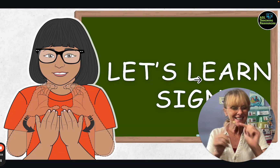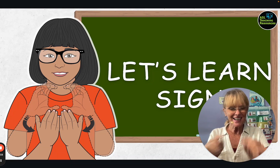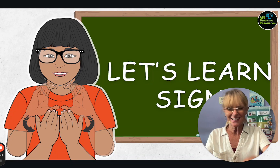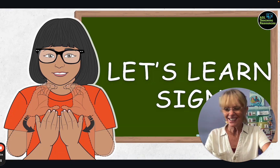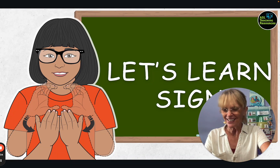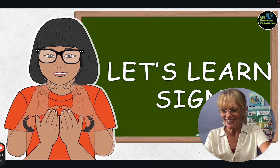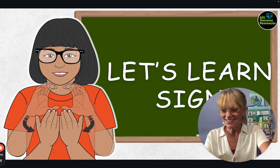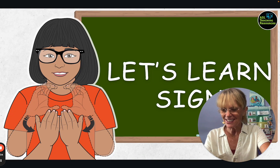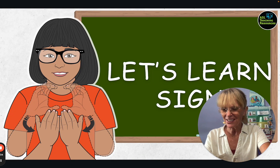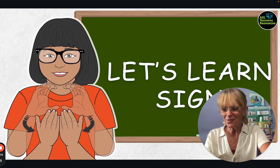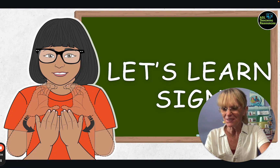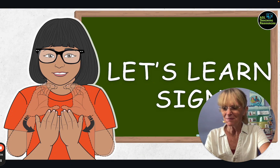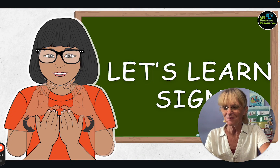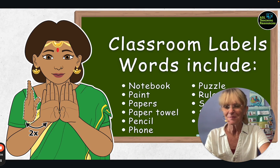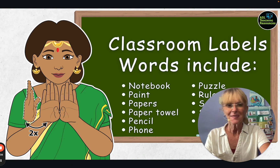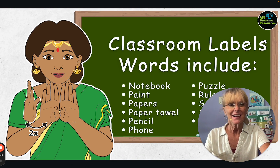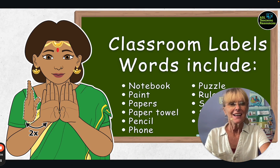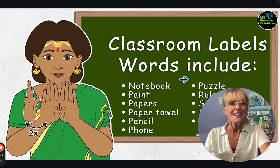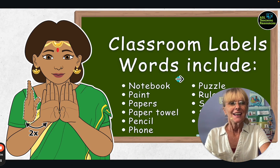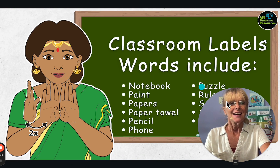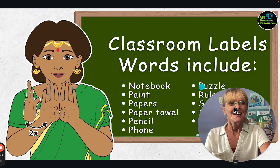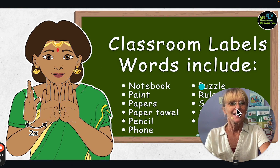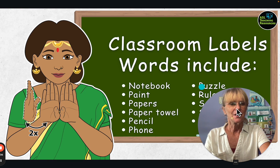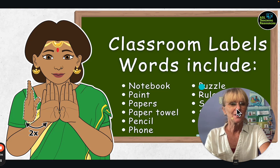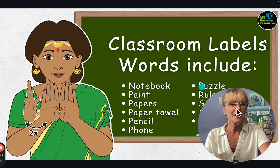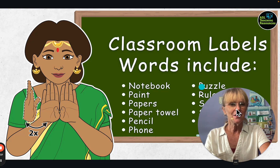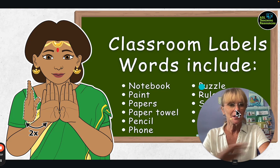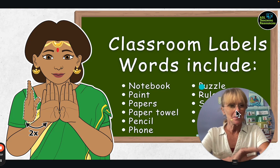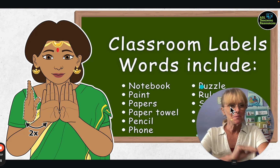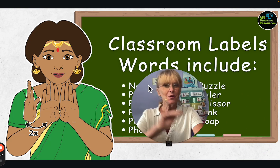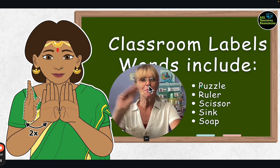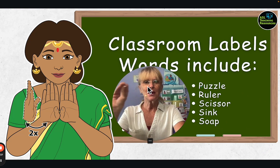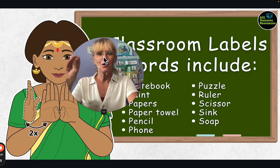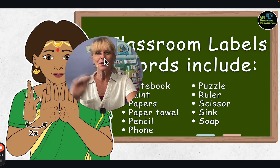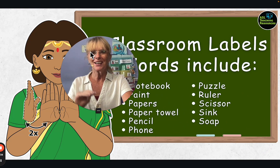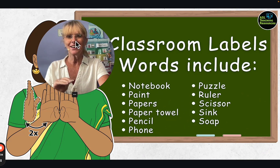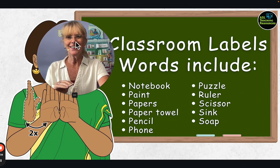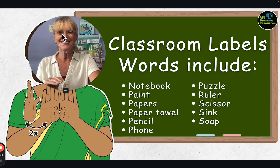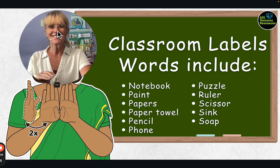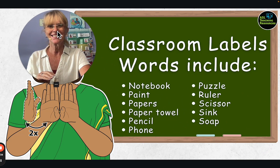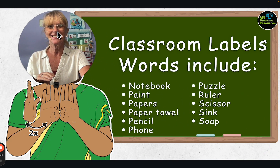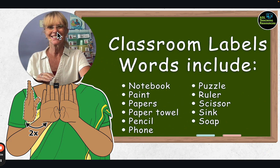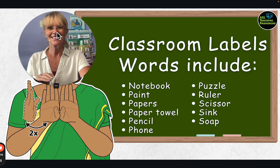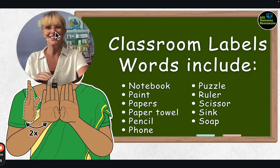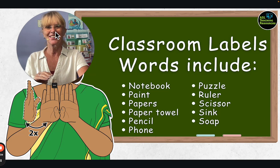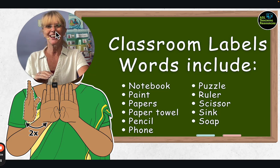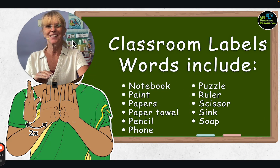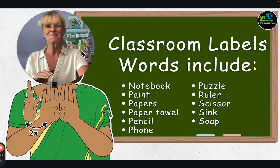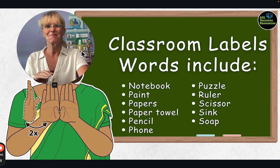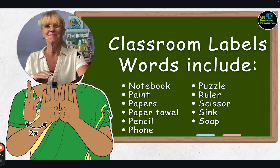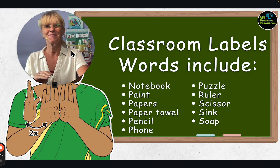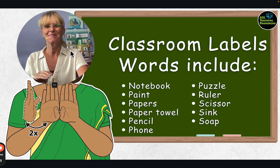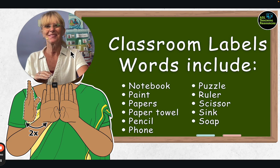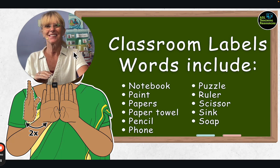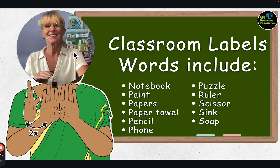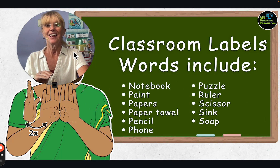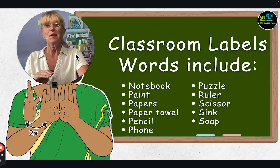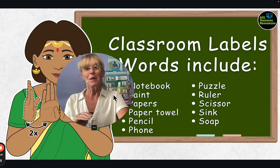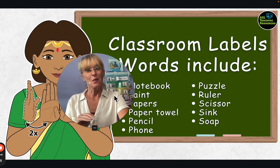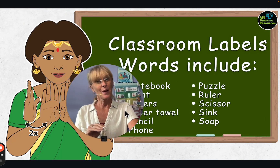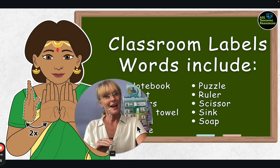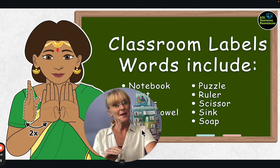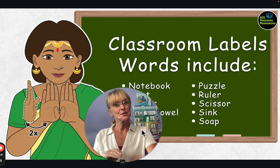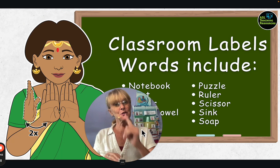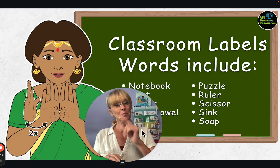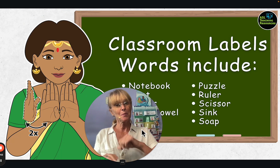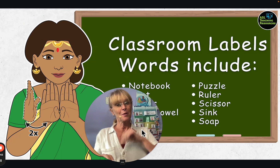more sign? Let's get going. Here we go. Let me move me over here. Okay. By